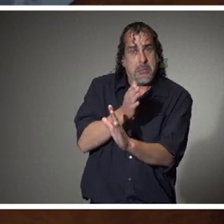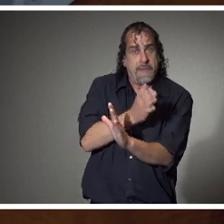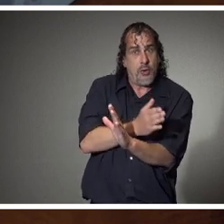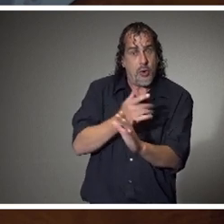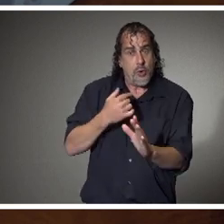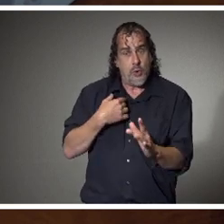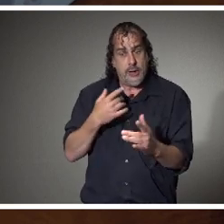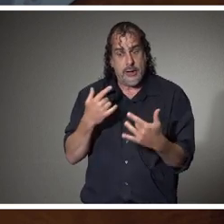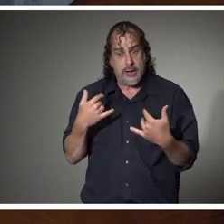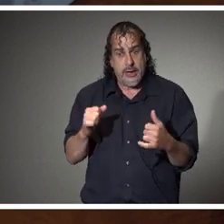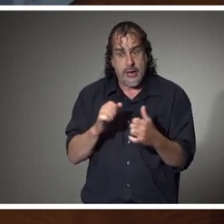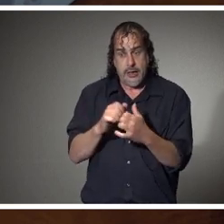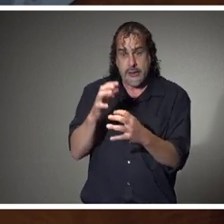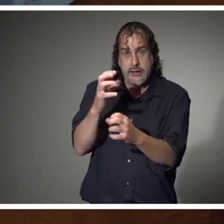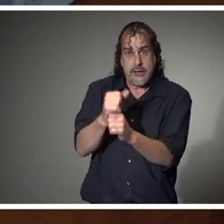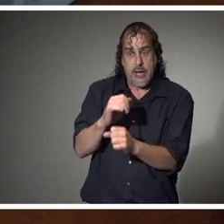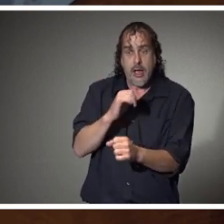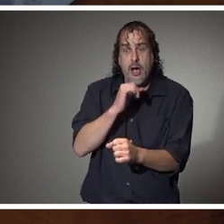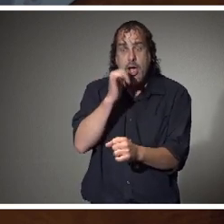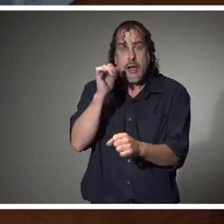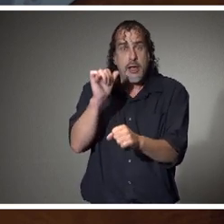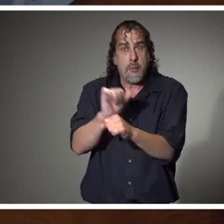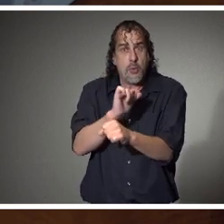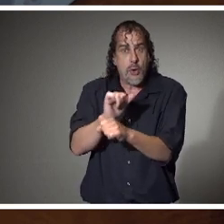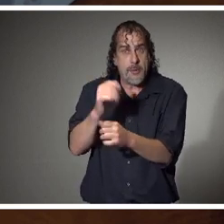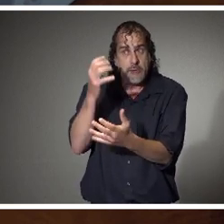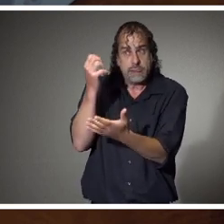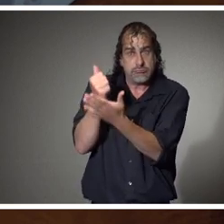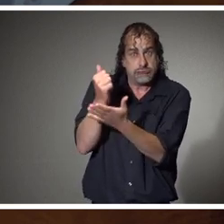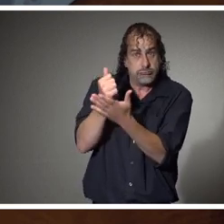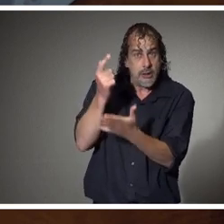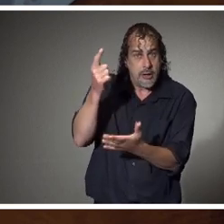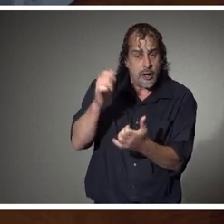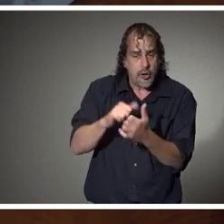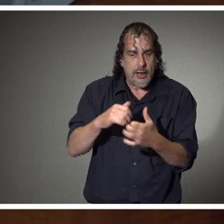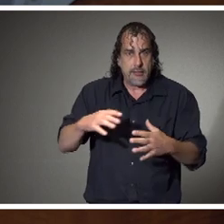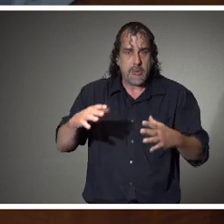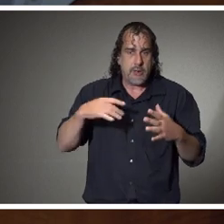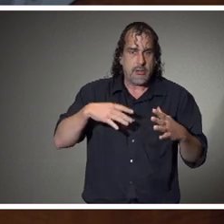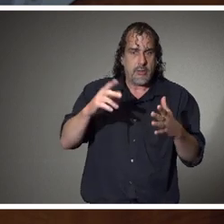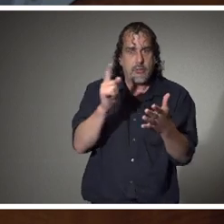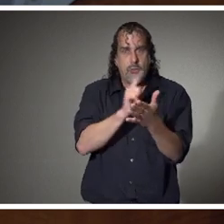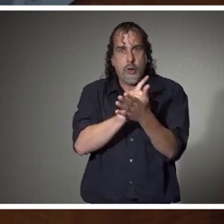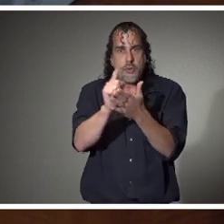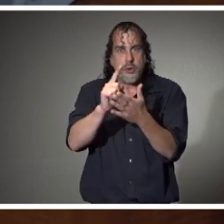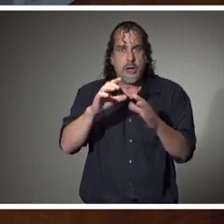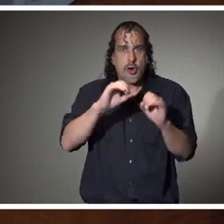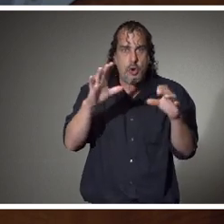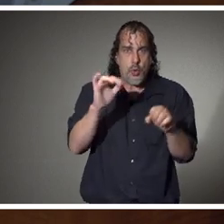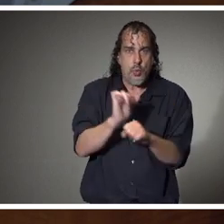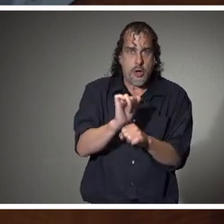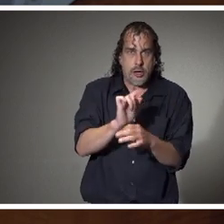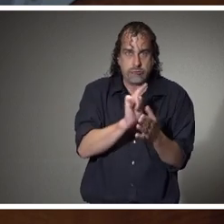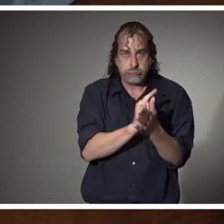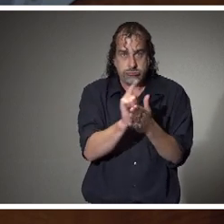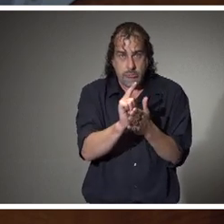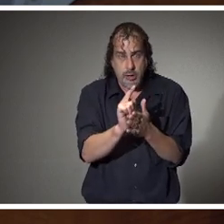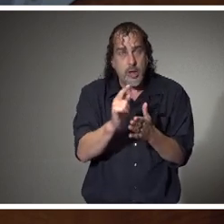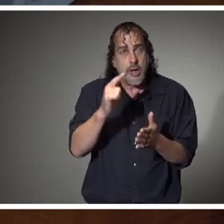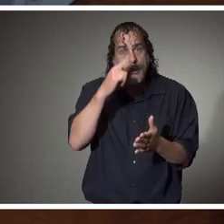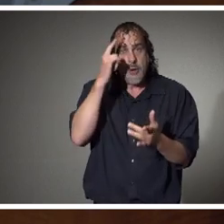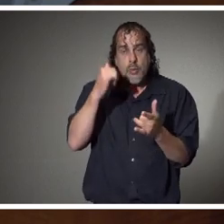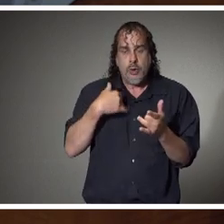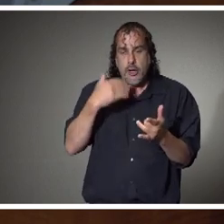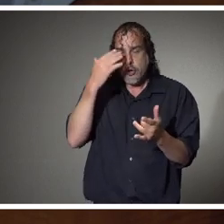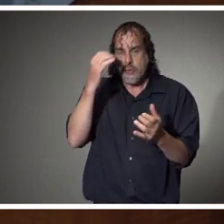apply for unemployment assistance, you have to have been off work for at least 1 week. Because we knew there were going to be tens